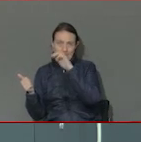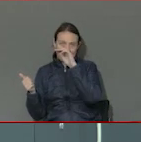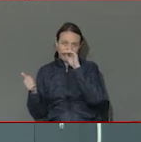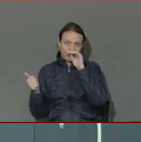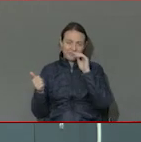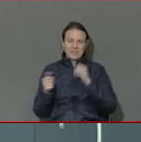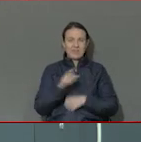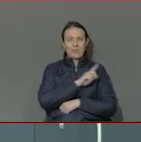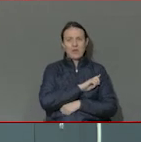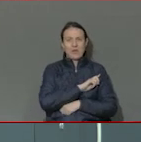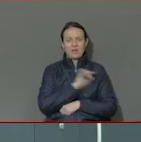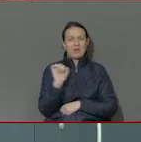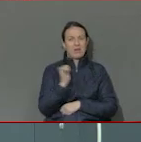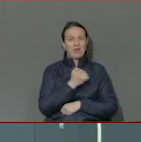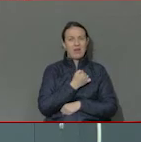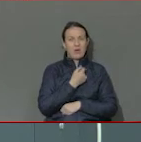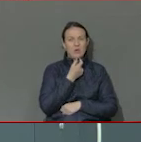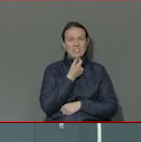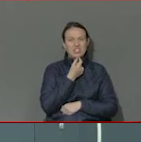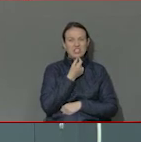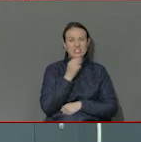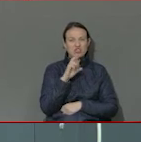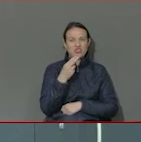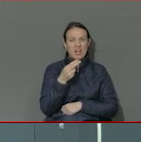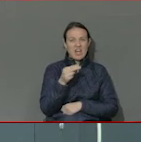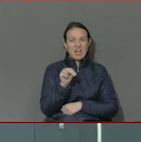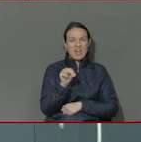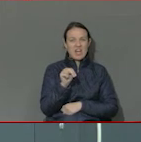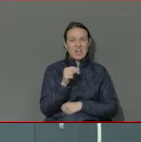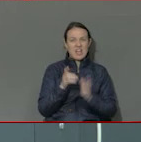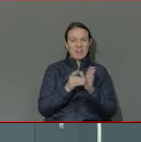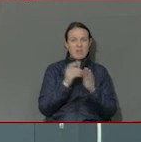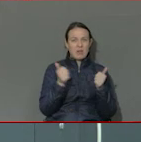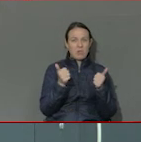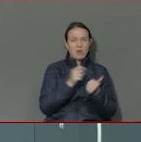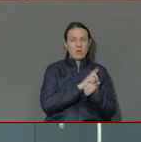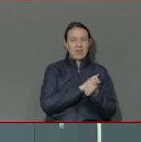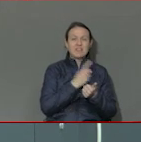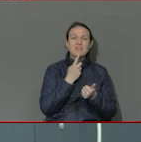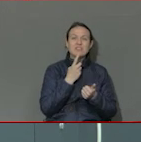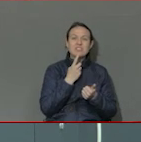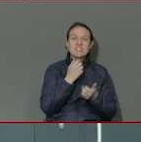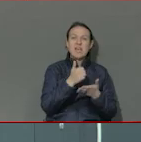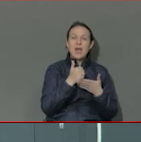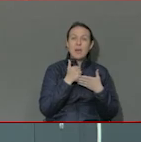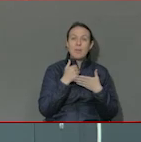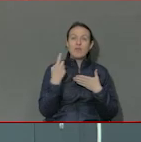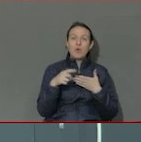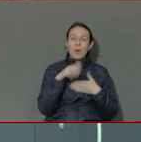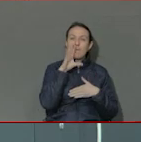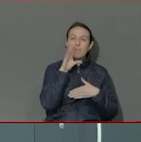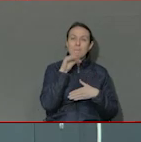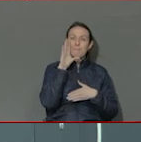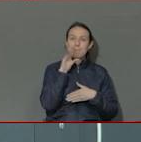Why is our chin well developed? It's because the chin assists us with what? With speech.